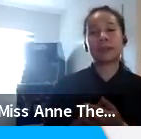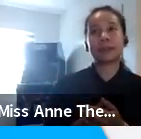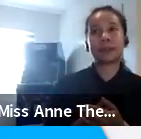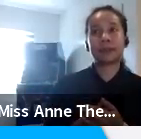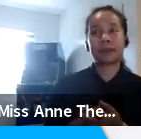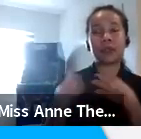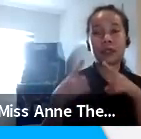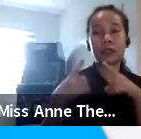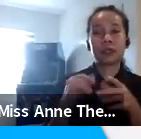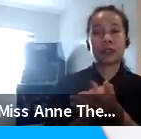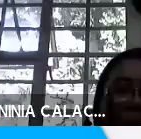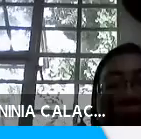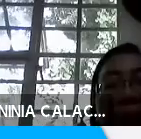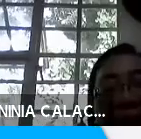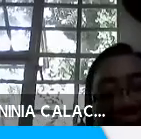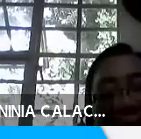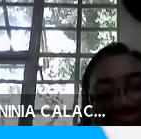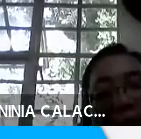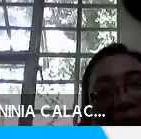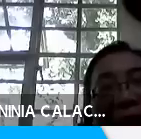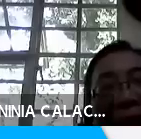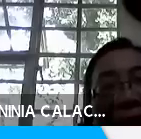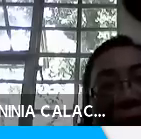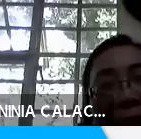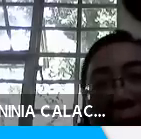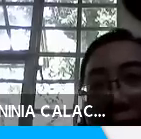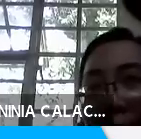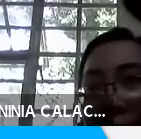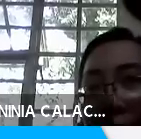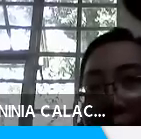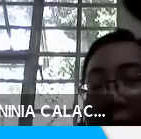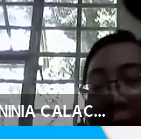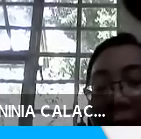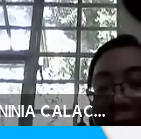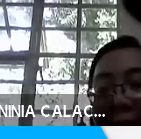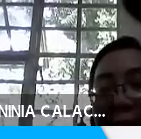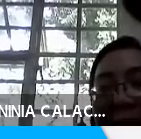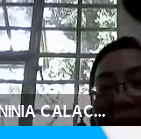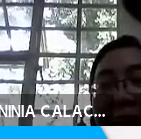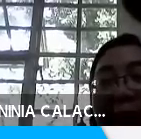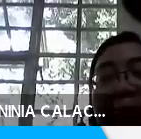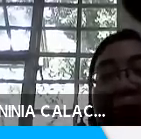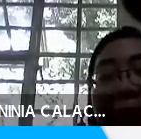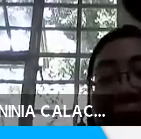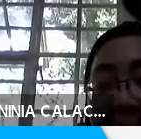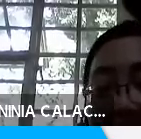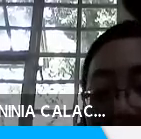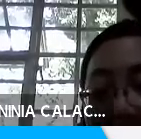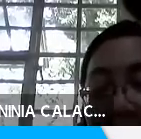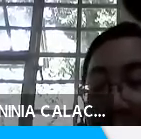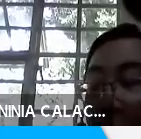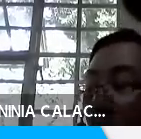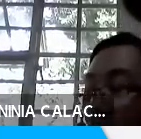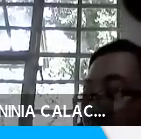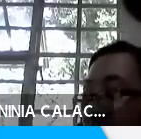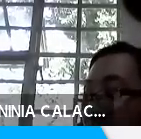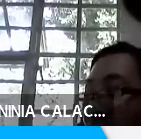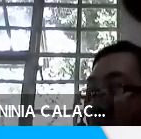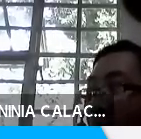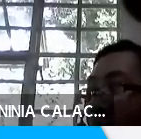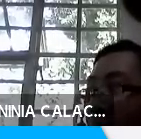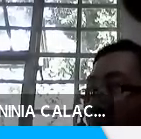During this time of pandemic, I can assist my children now to whatever needs they have. I am at the comfort of our